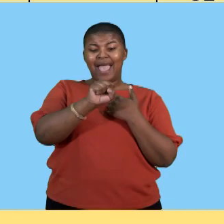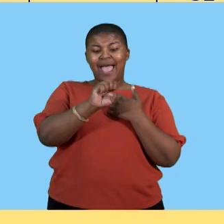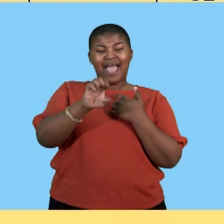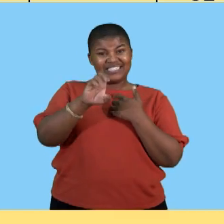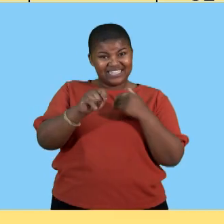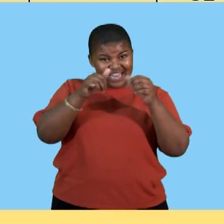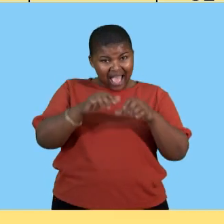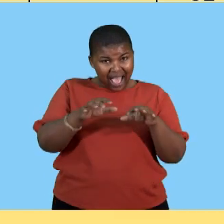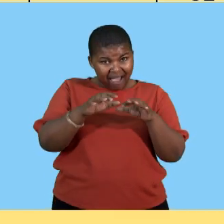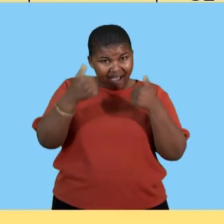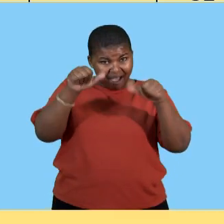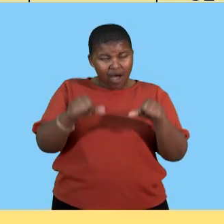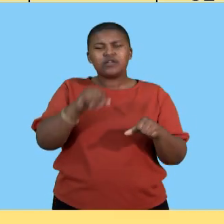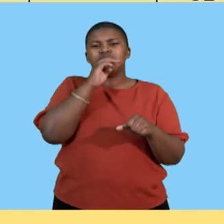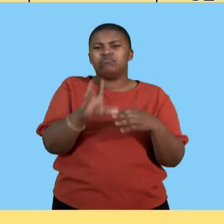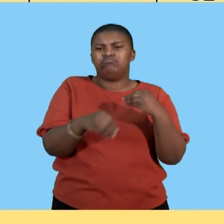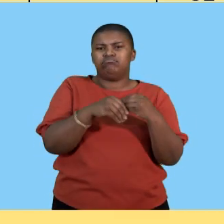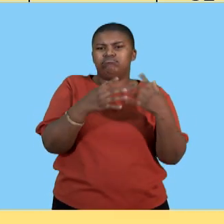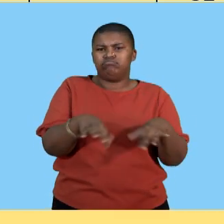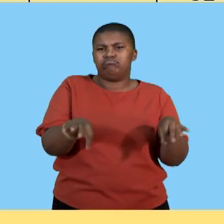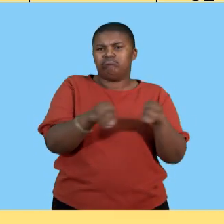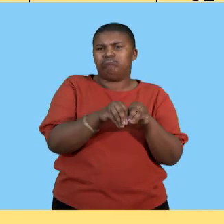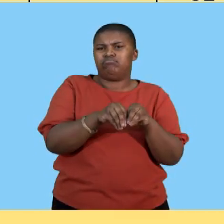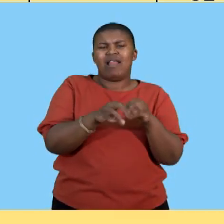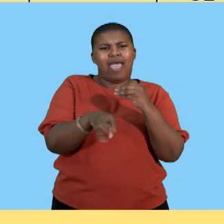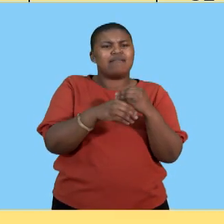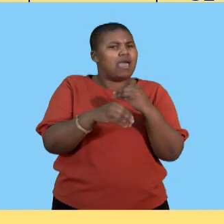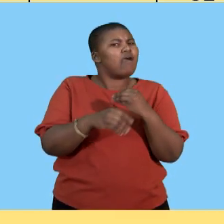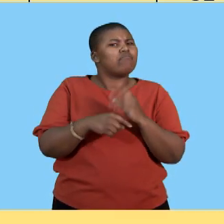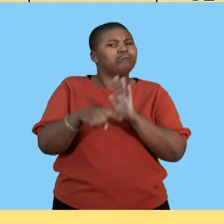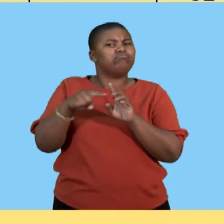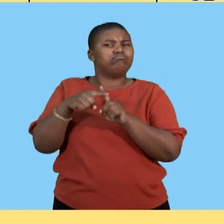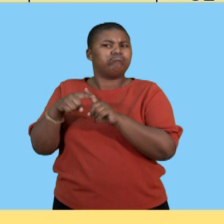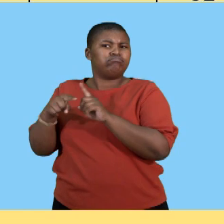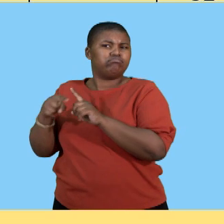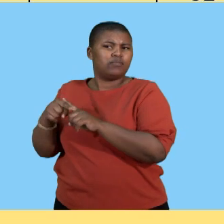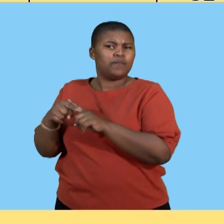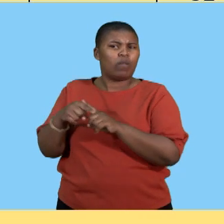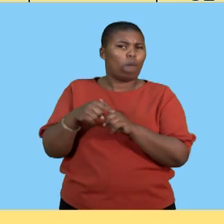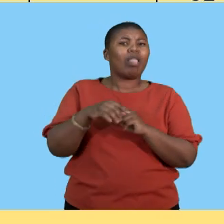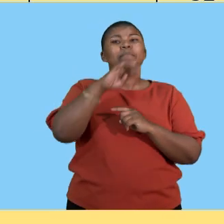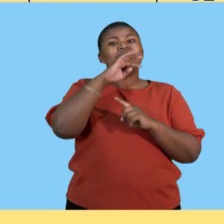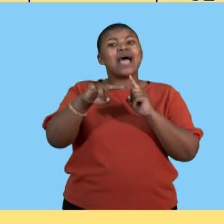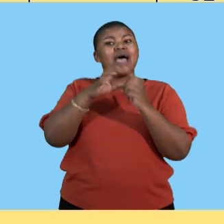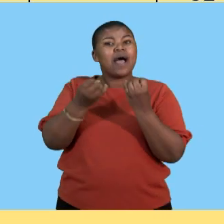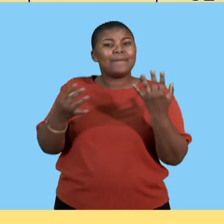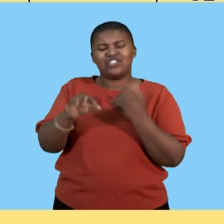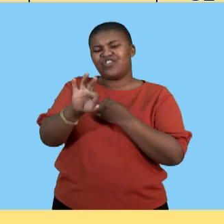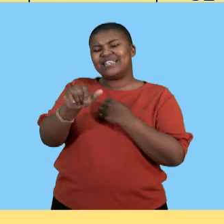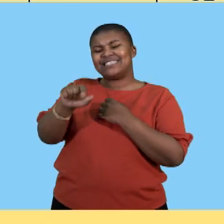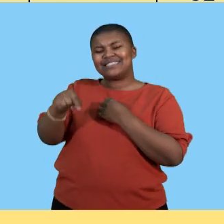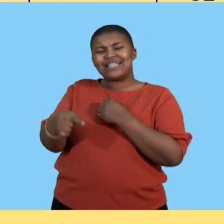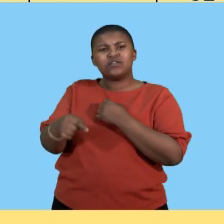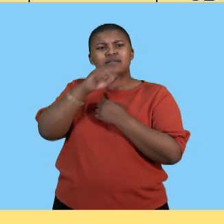increasing. When we debit an asset account, we're increasing. So we increased the land and buildings by 36,000, which was supposed to